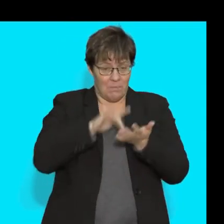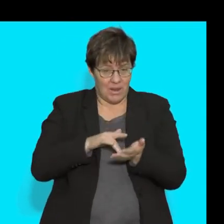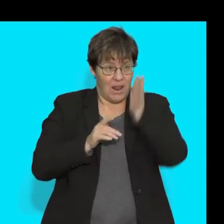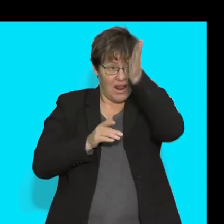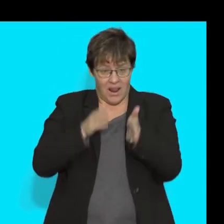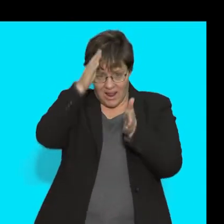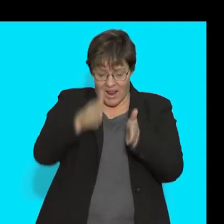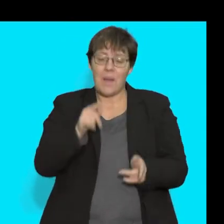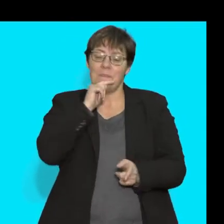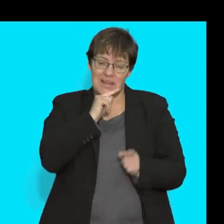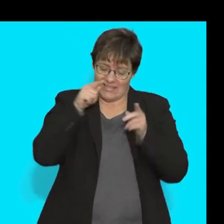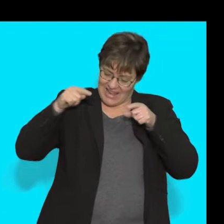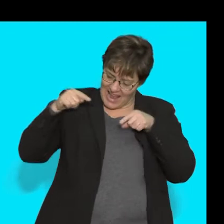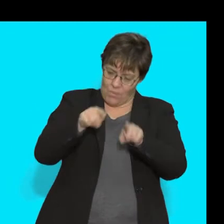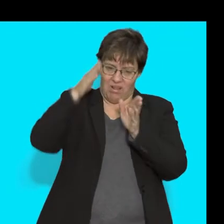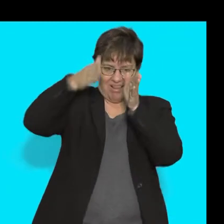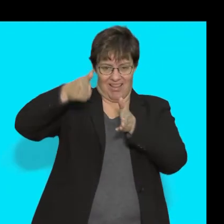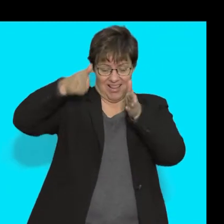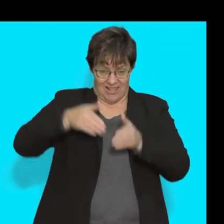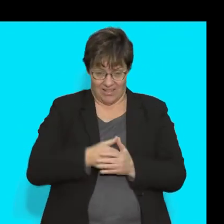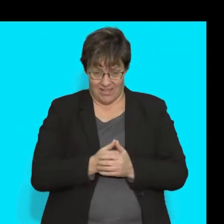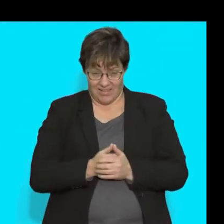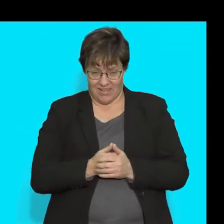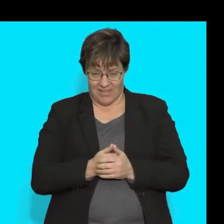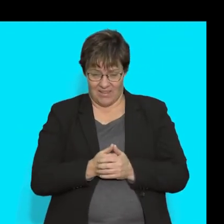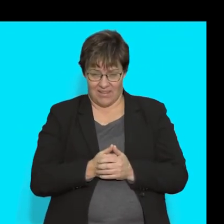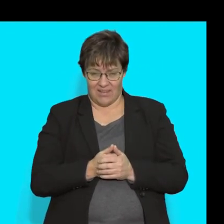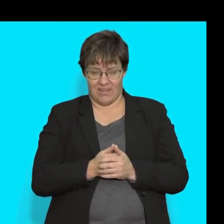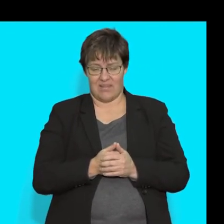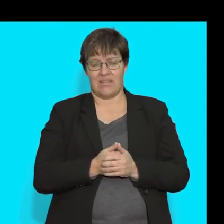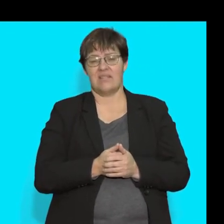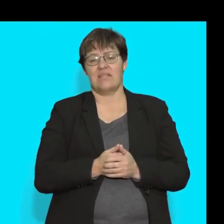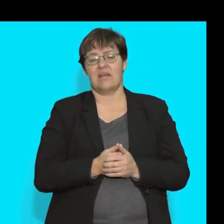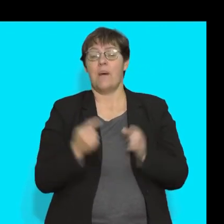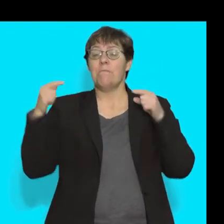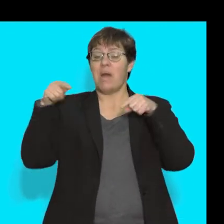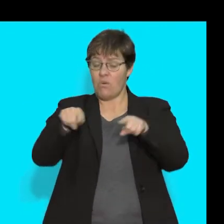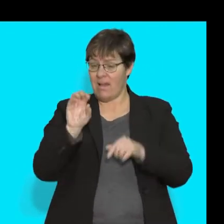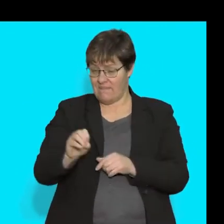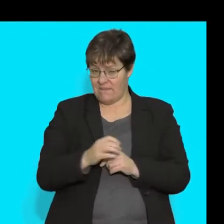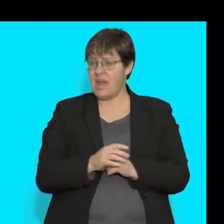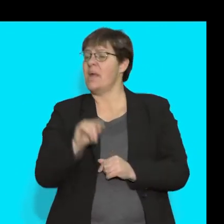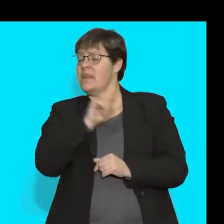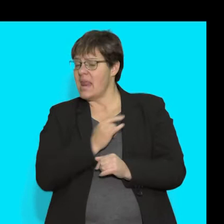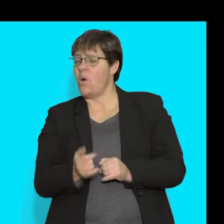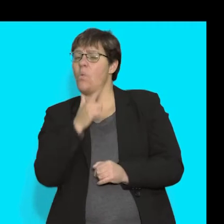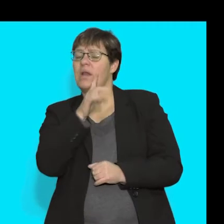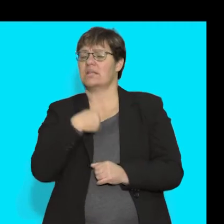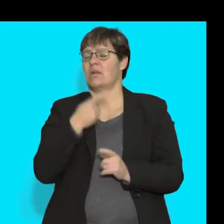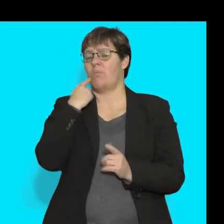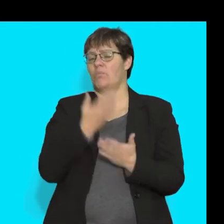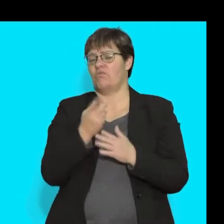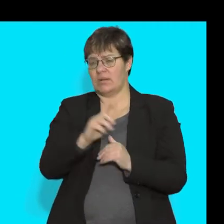that these line segments are bisected. Now, to try and see what they want us to do with